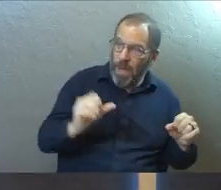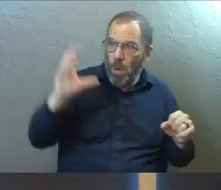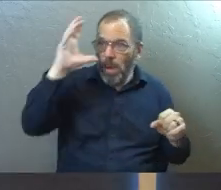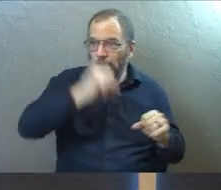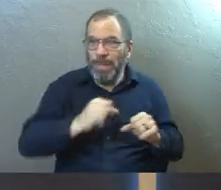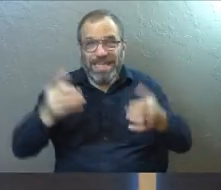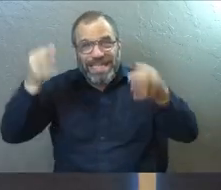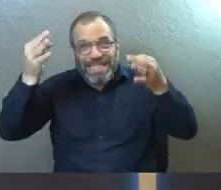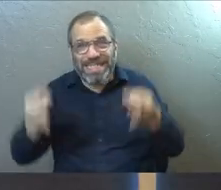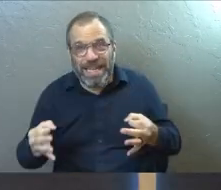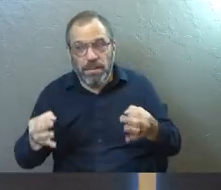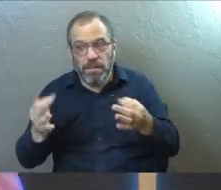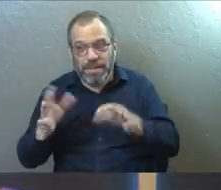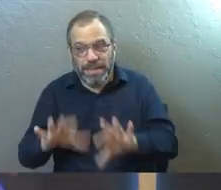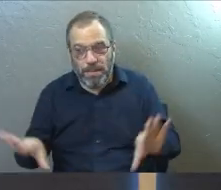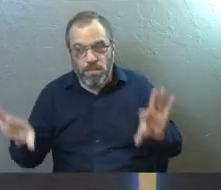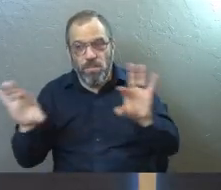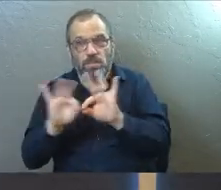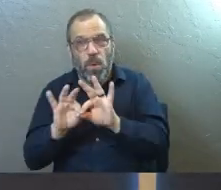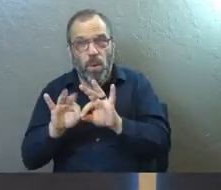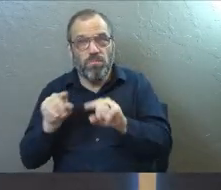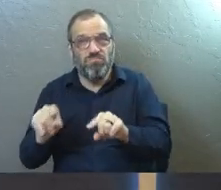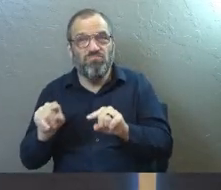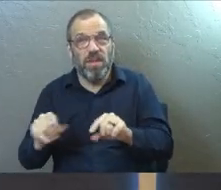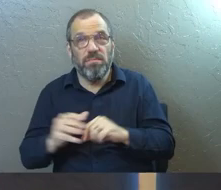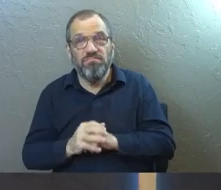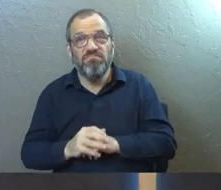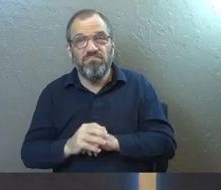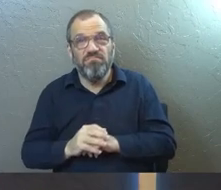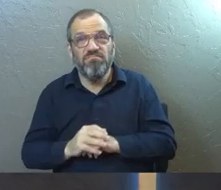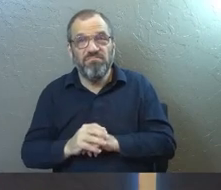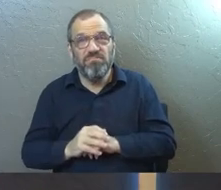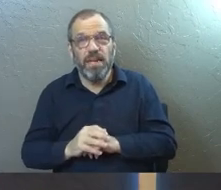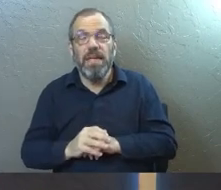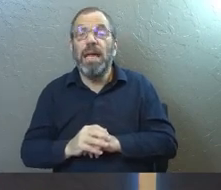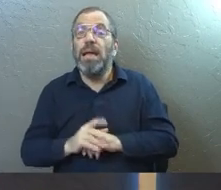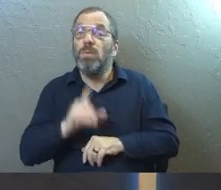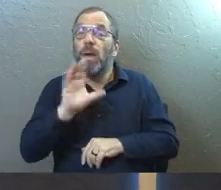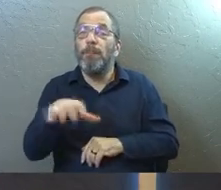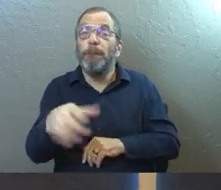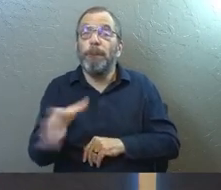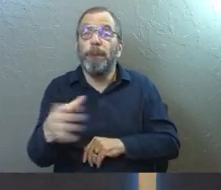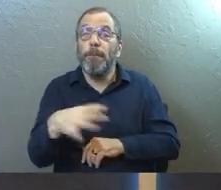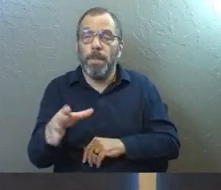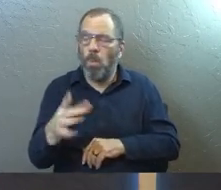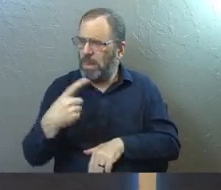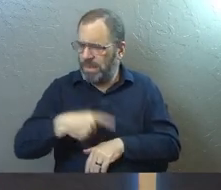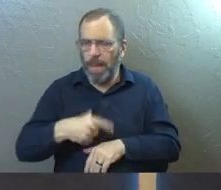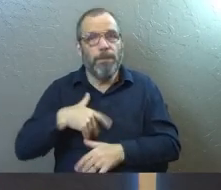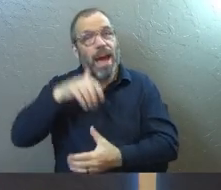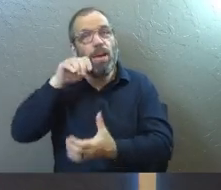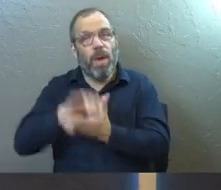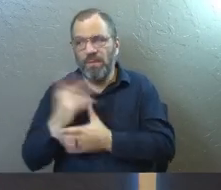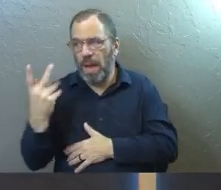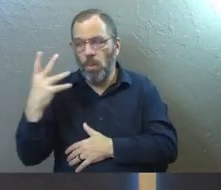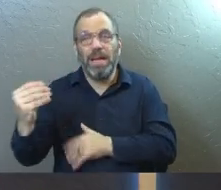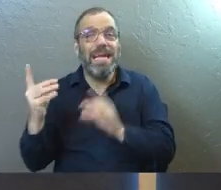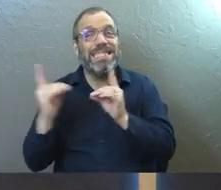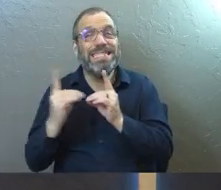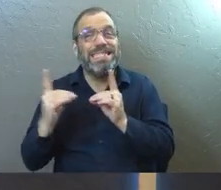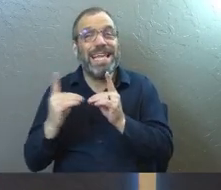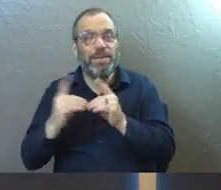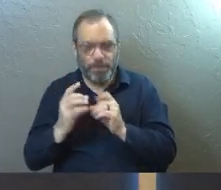on our daily choices and how important and significant they really are. And it's a real thing. I'll tell you, one time Rachel and I were on a date. My wife